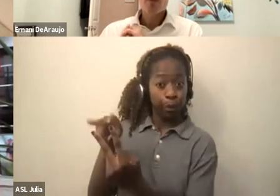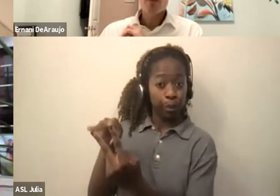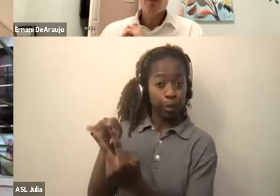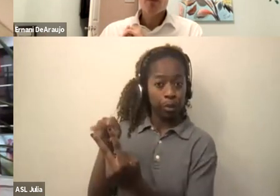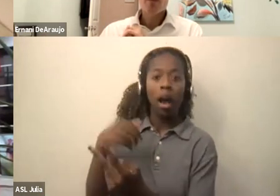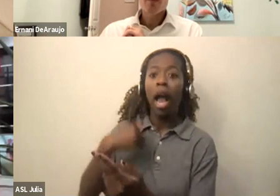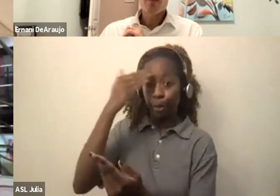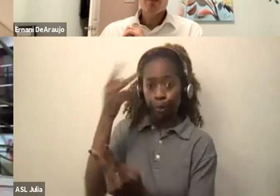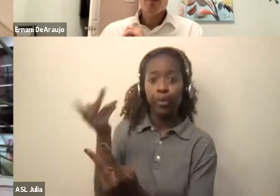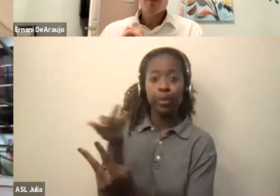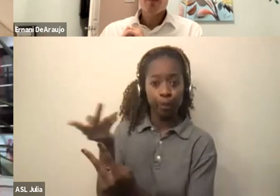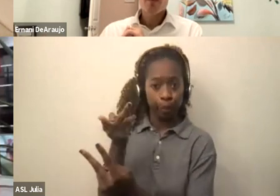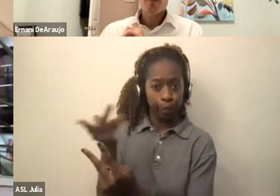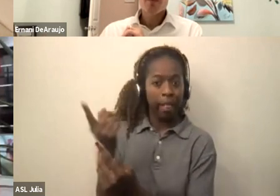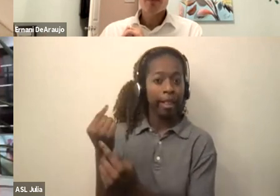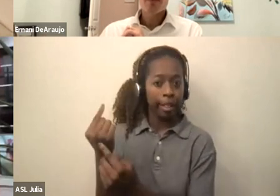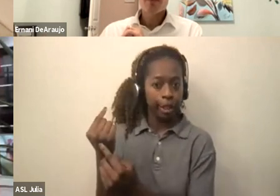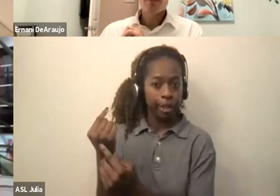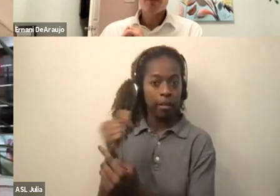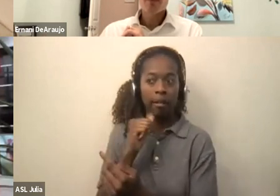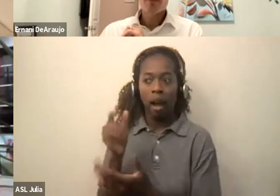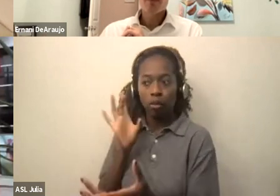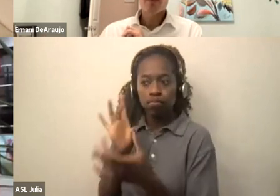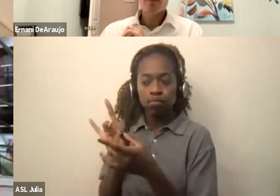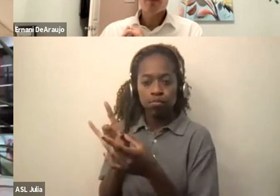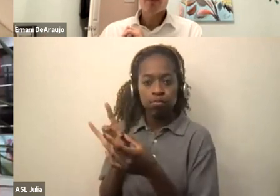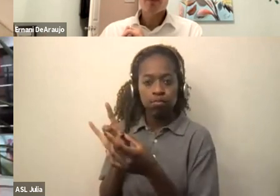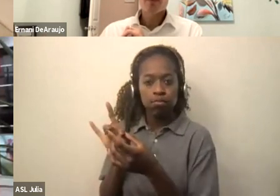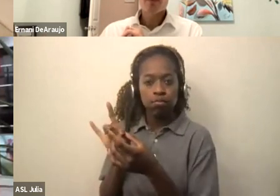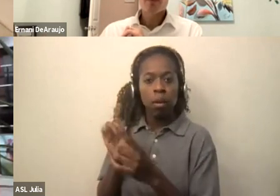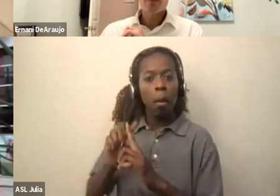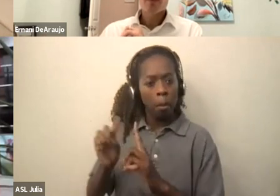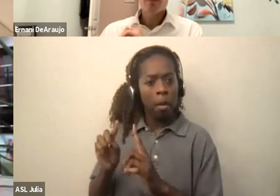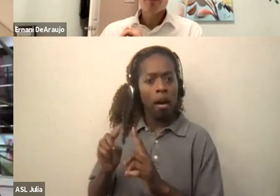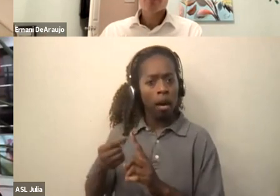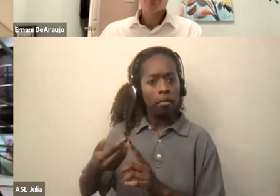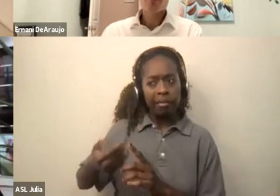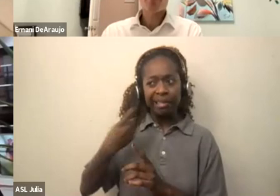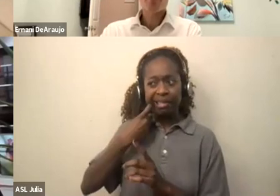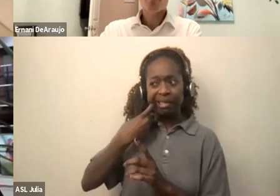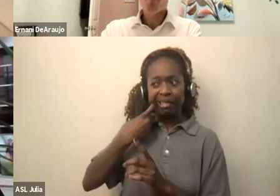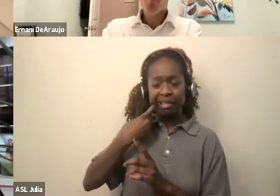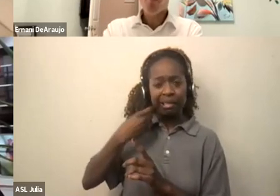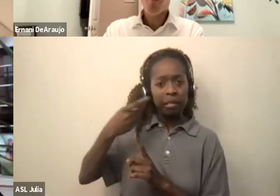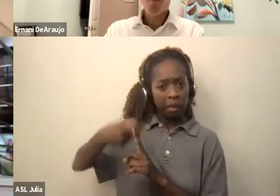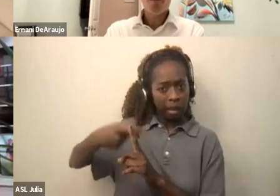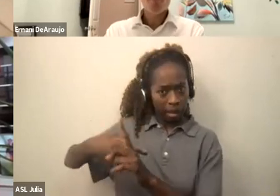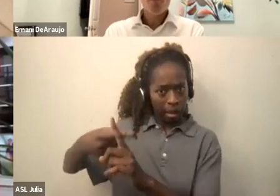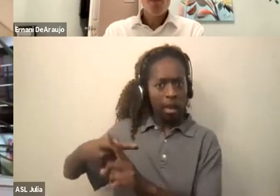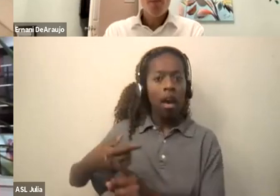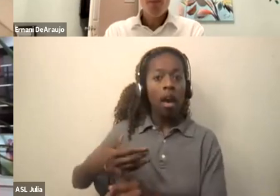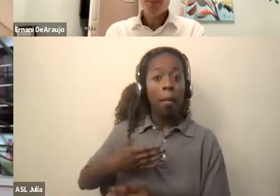year um didn't know them personally but knew them from the last few months that both my children actually was able to